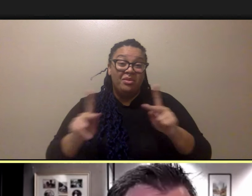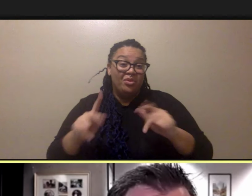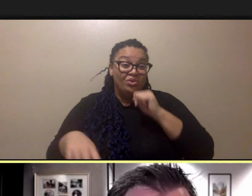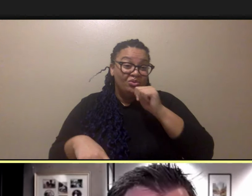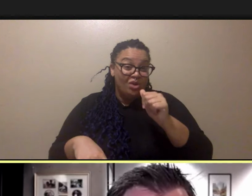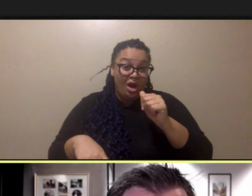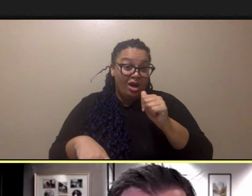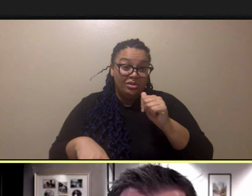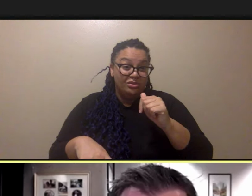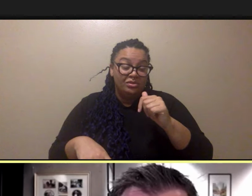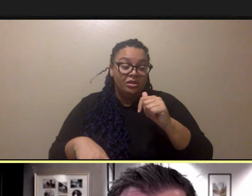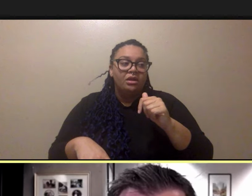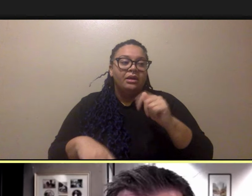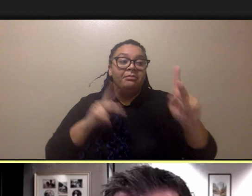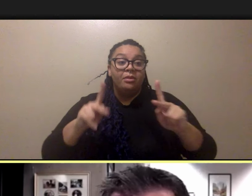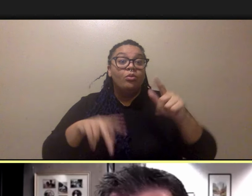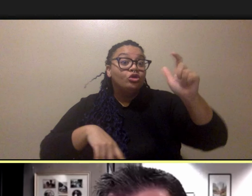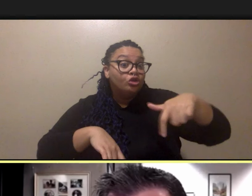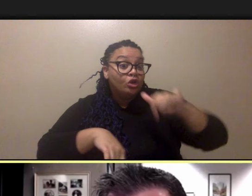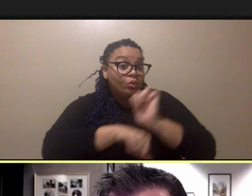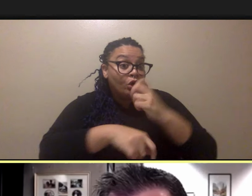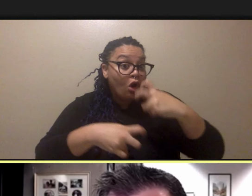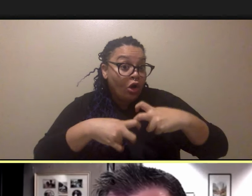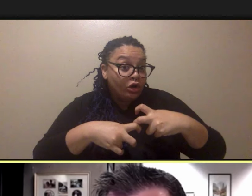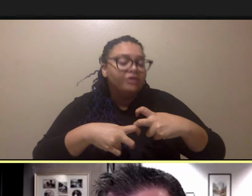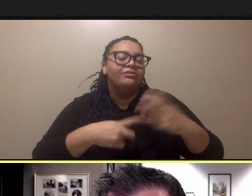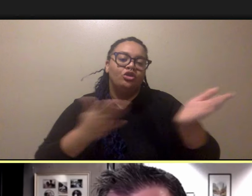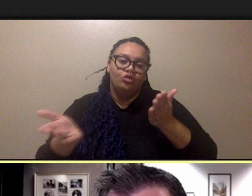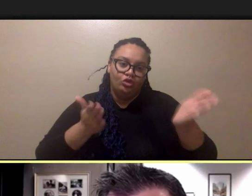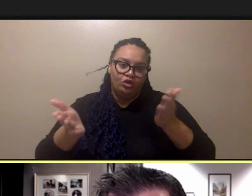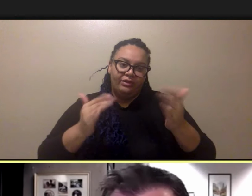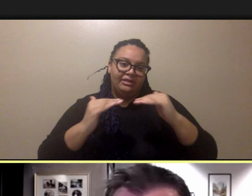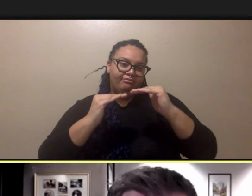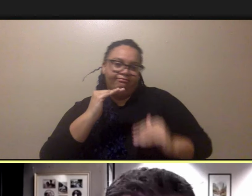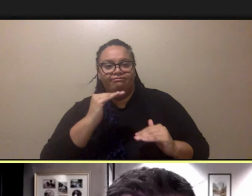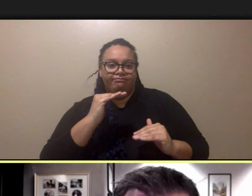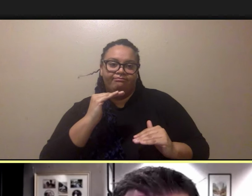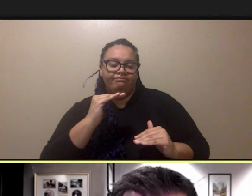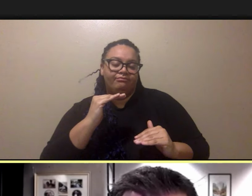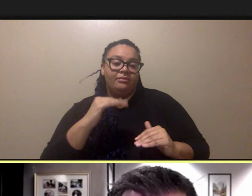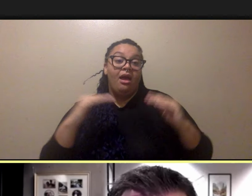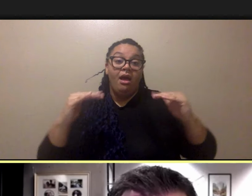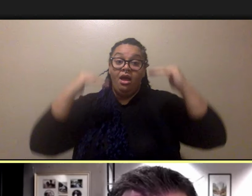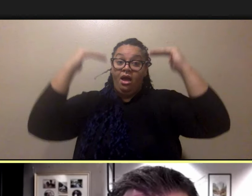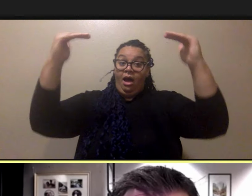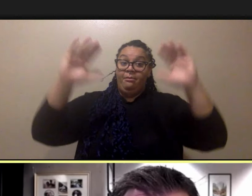servants and like the lower orders. The more affluent and upper classes, like